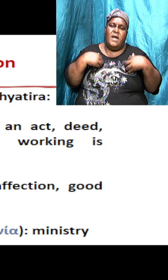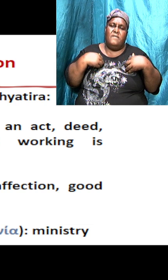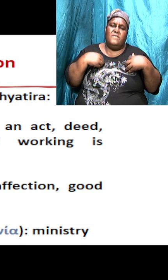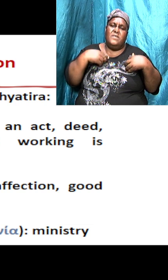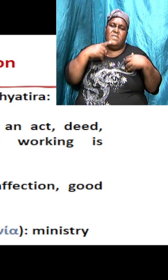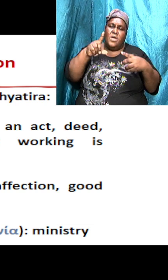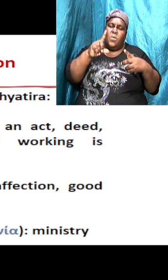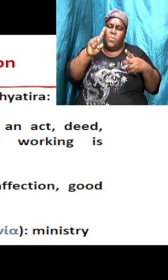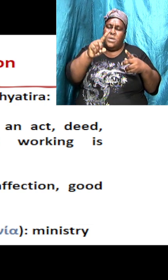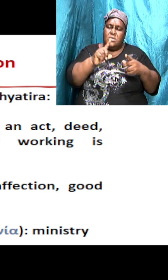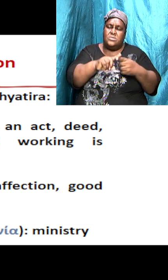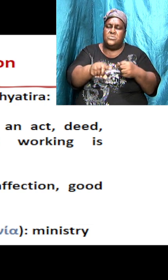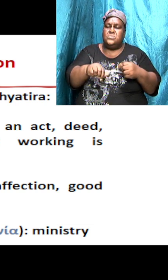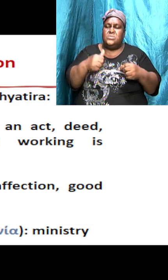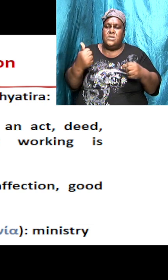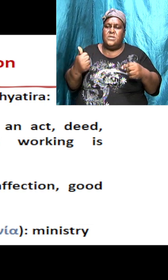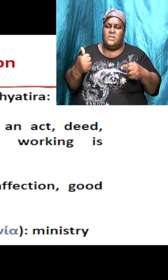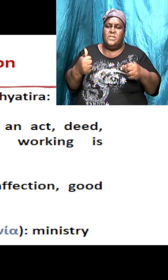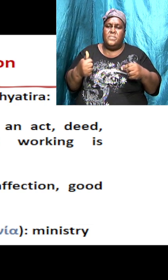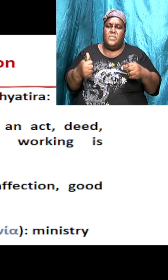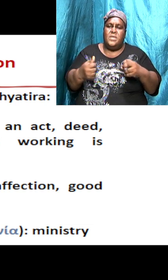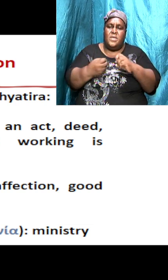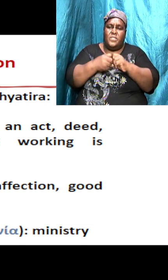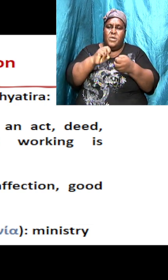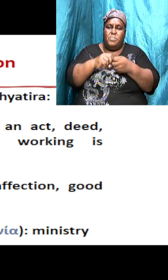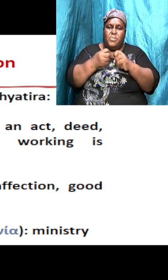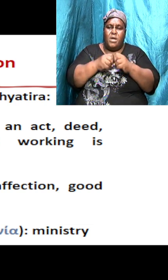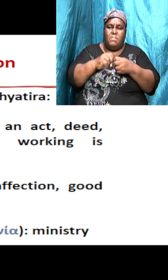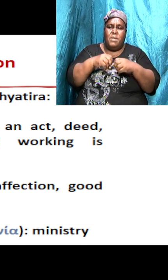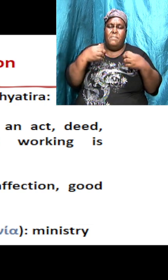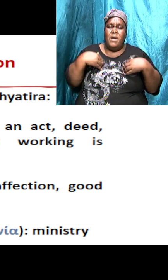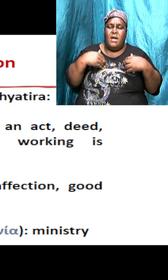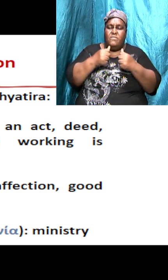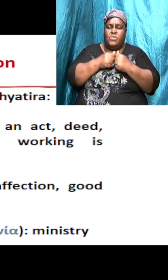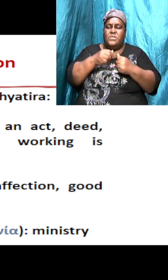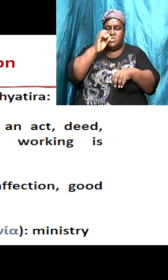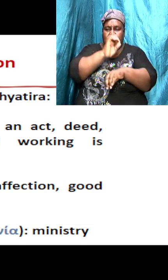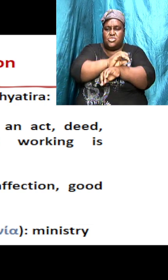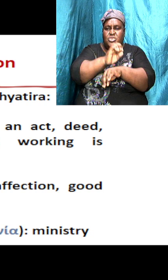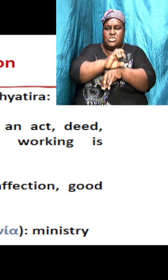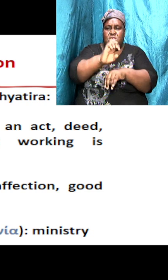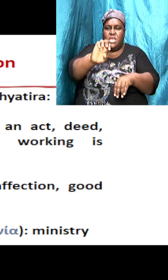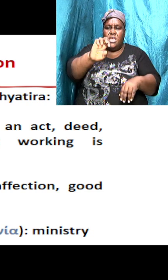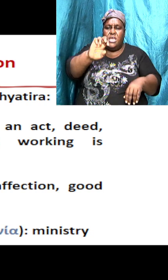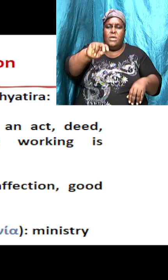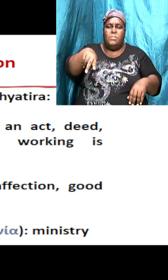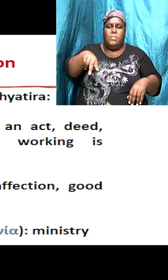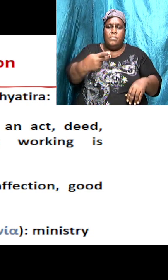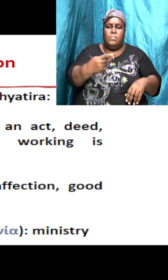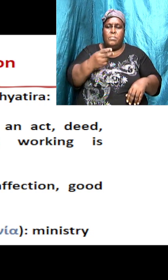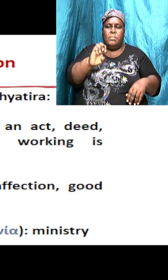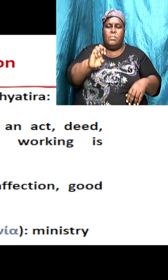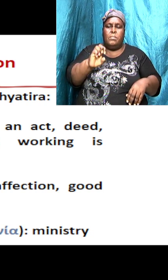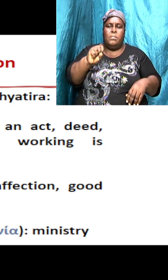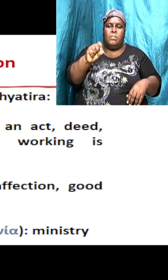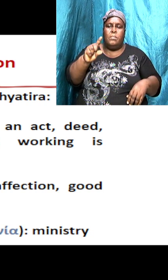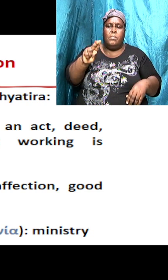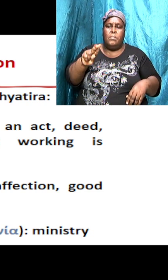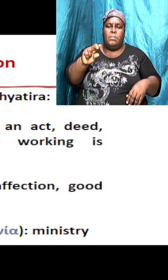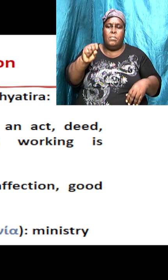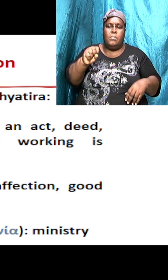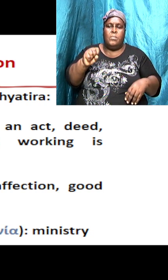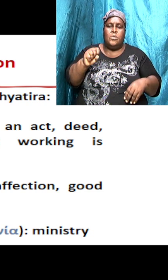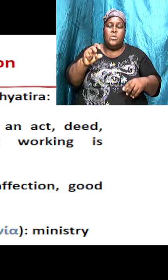toward another. The issue that he had with the church at Ephesus is that they did the works, but they did not have